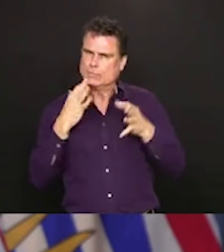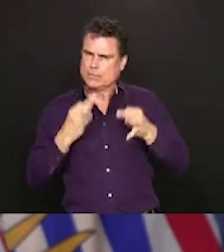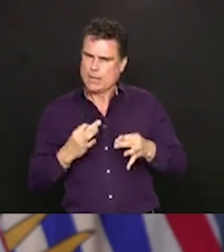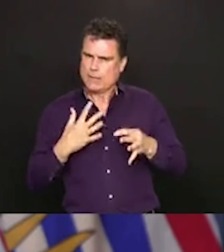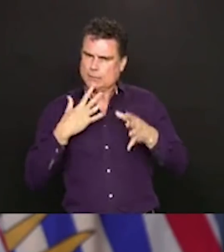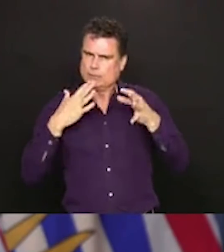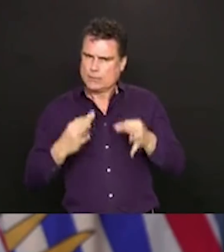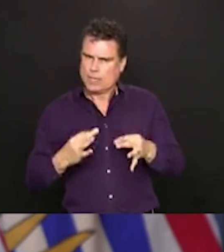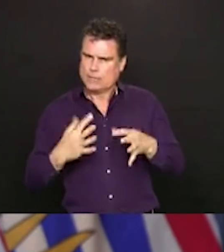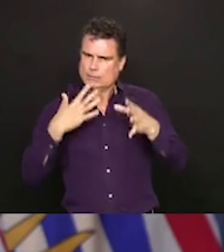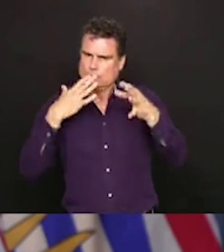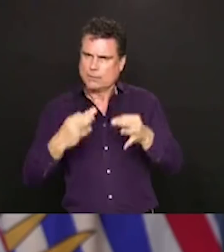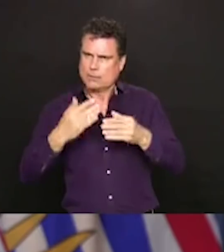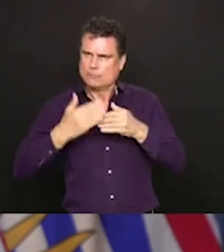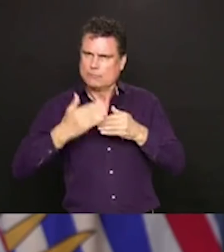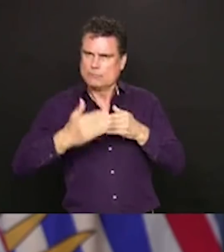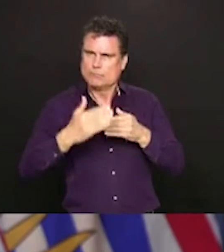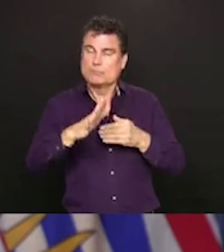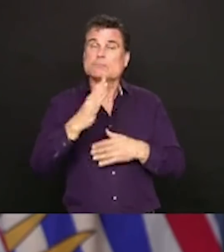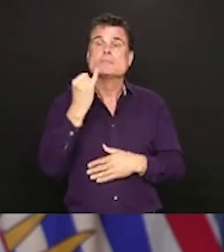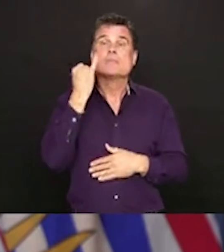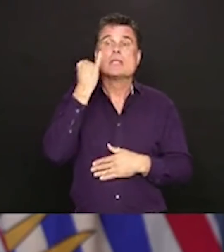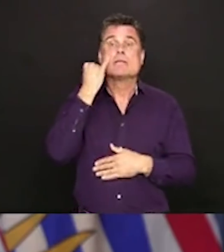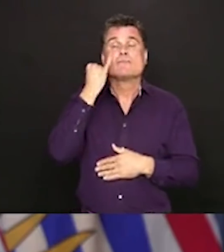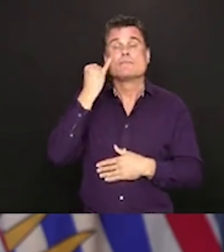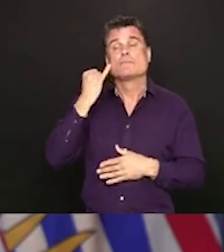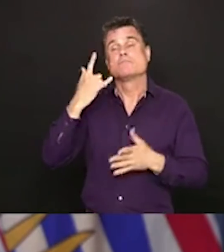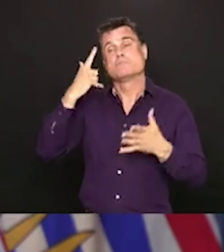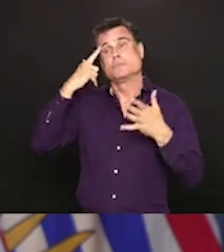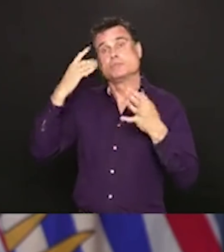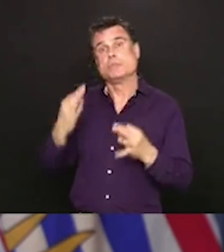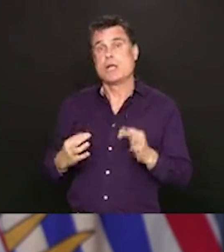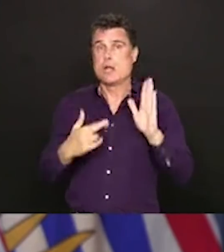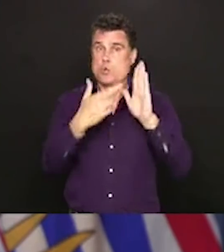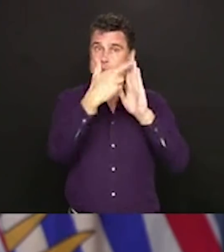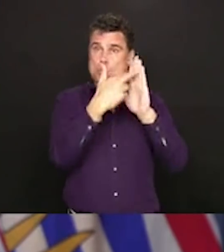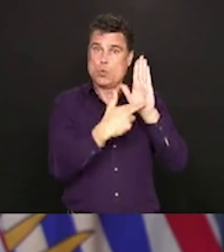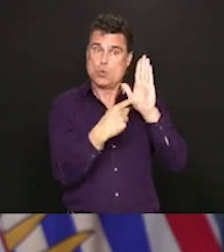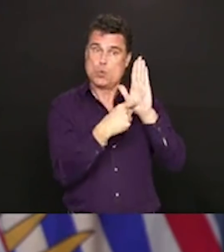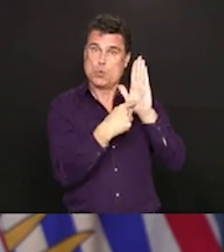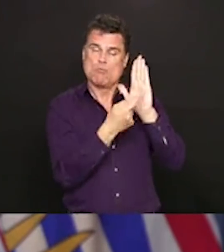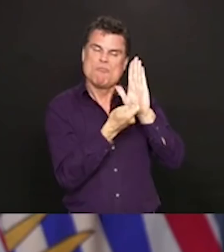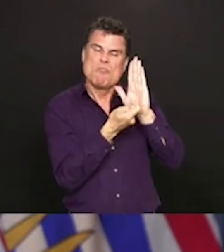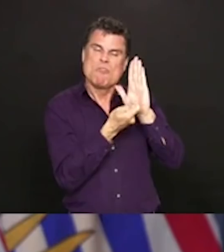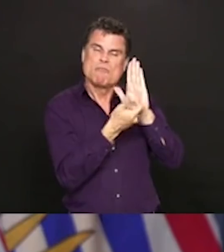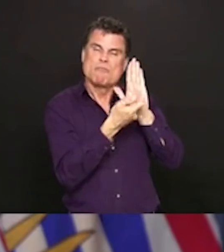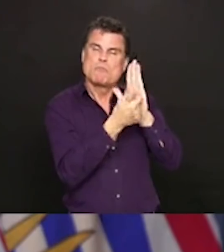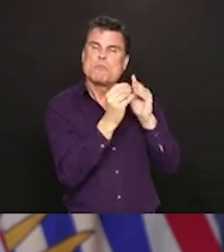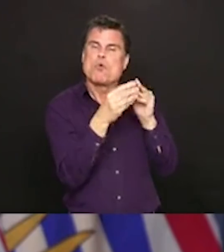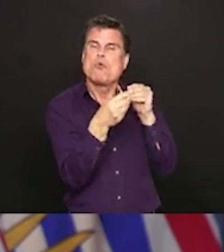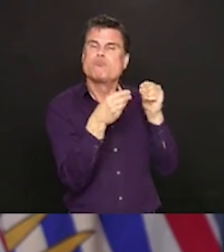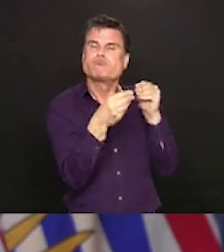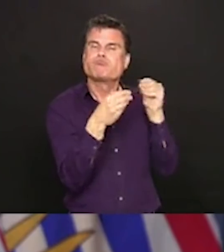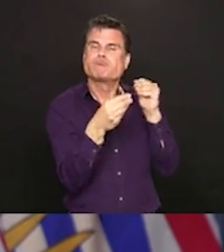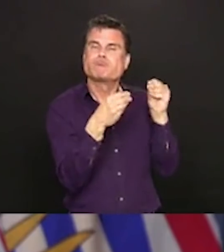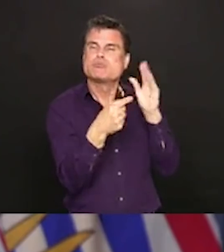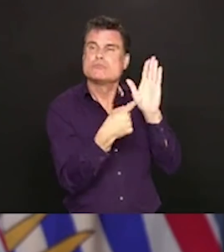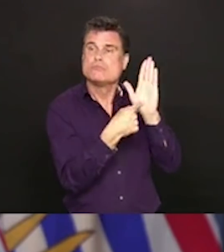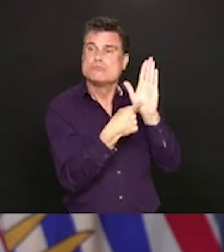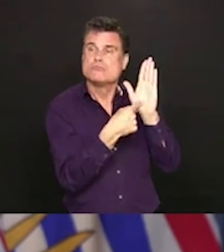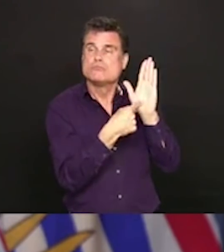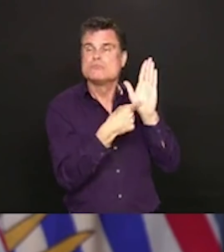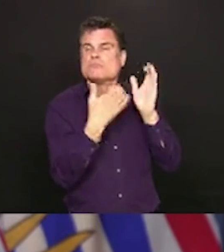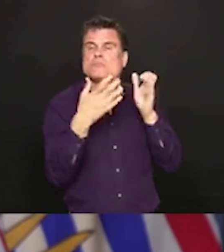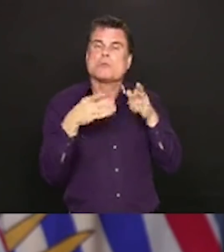restrictions. What restrictions we put in, how to manage them and how to allow people to continue with their lives while maintaining